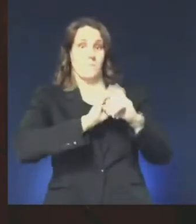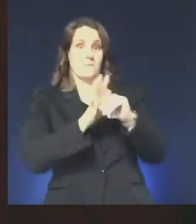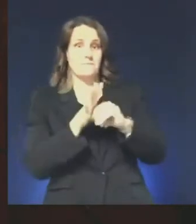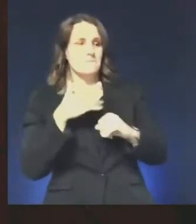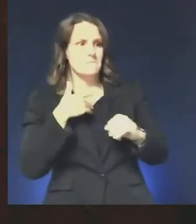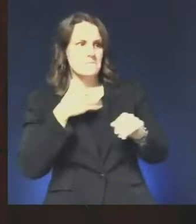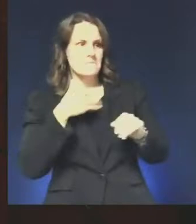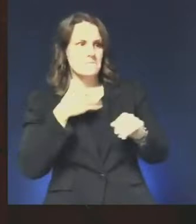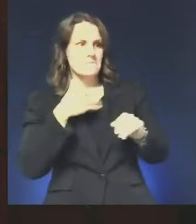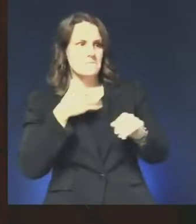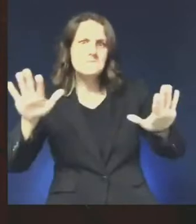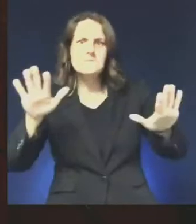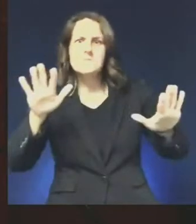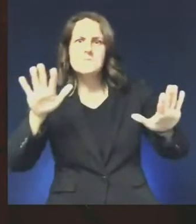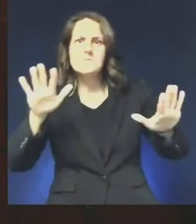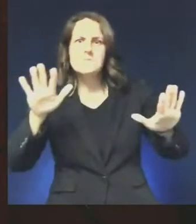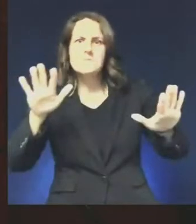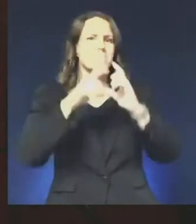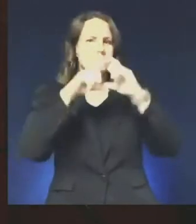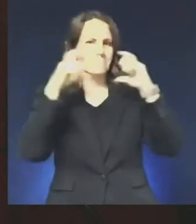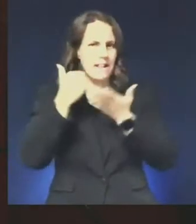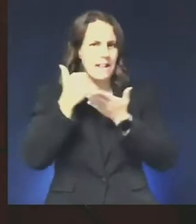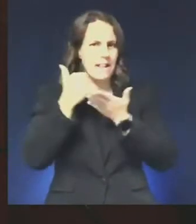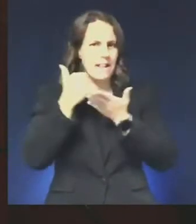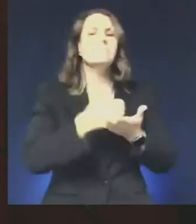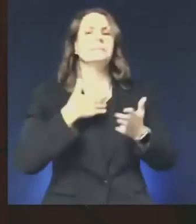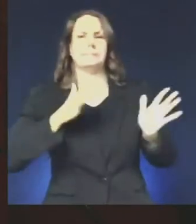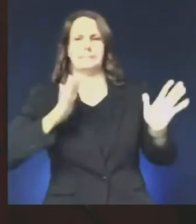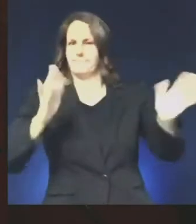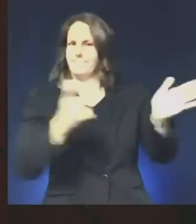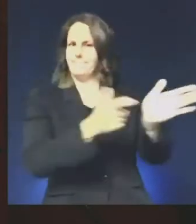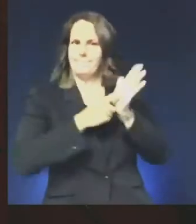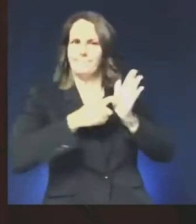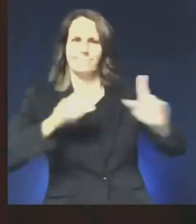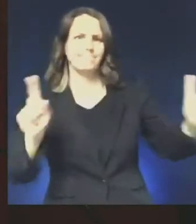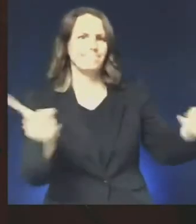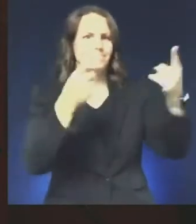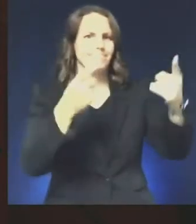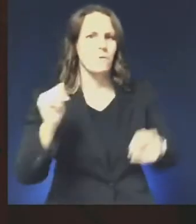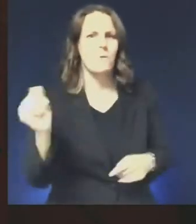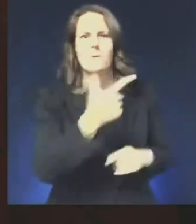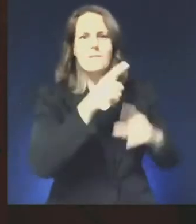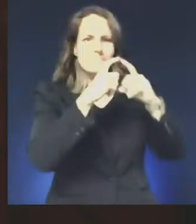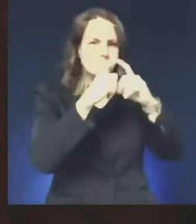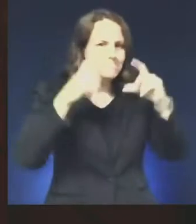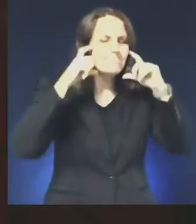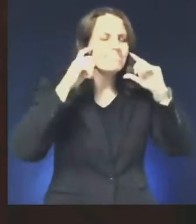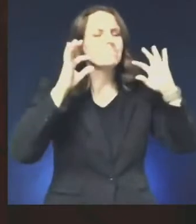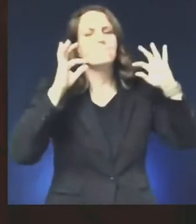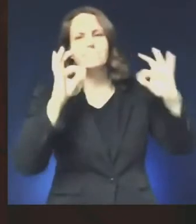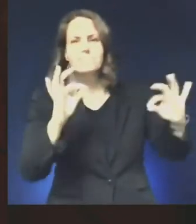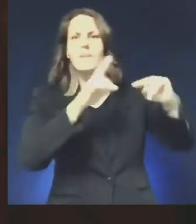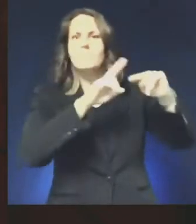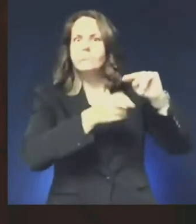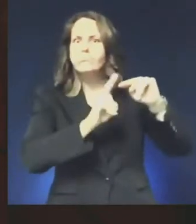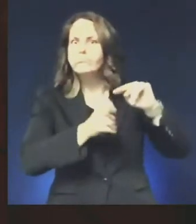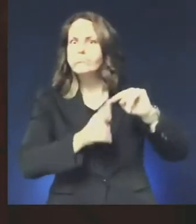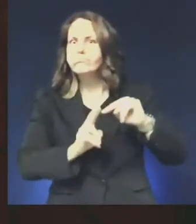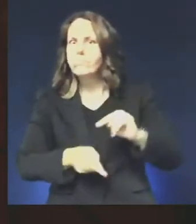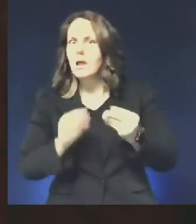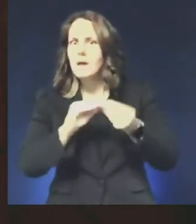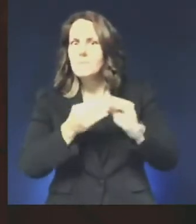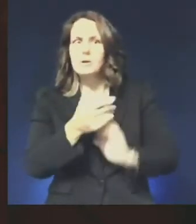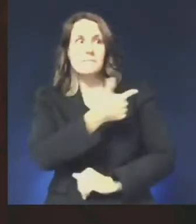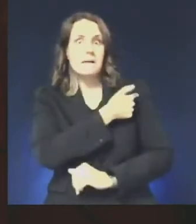the evidence showed that vaccinated people were not spreading the virus. So we hit our cruising altitude and we took our